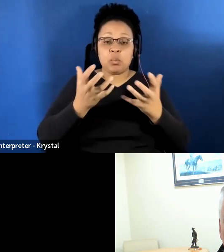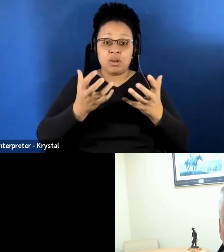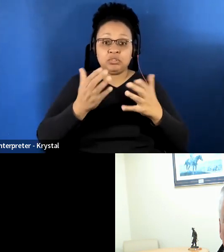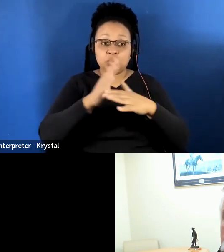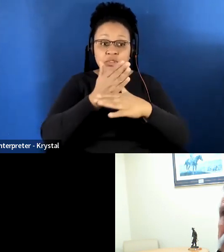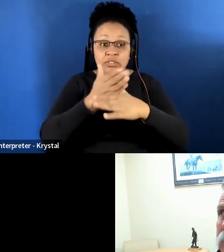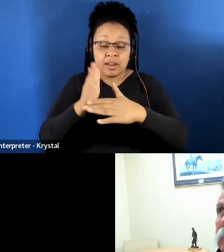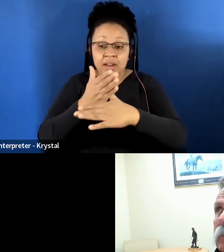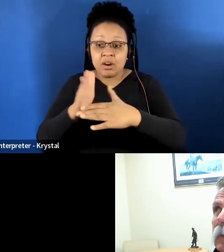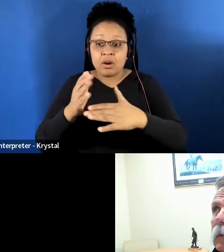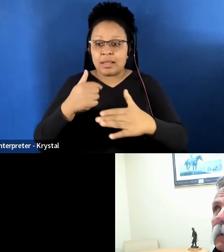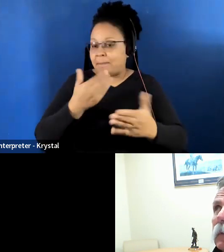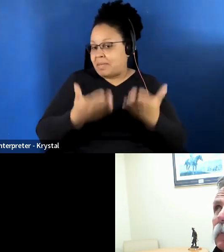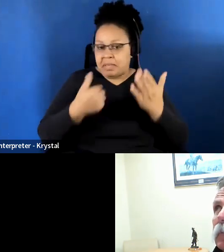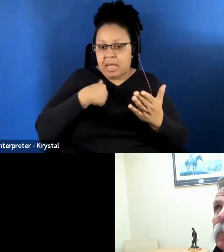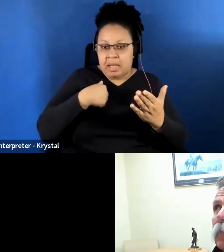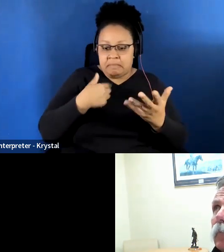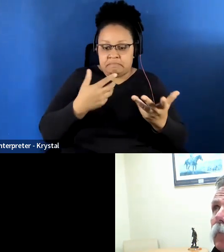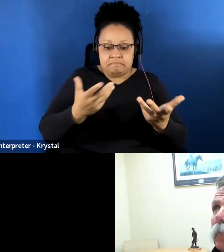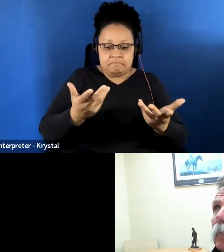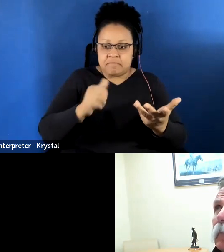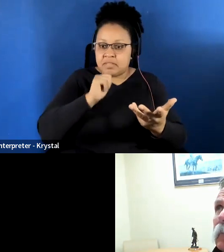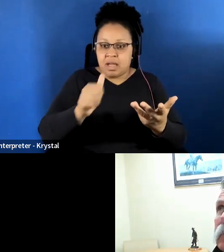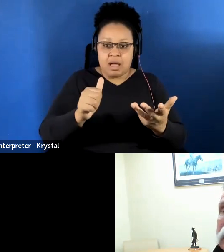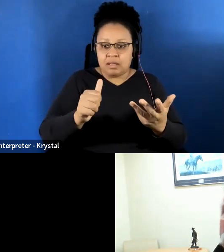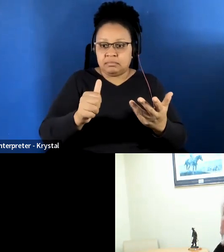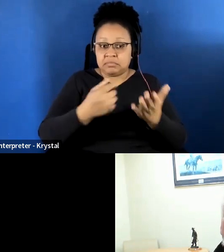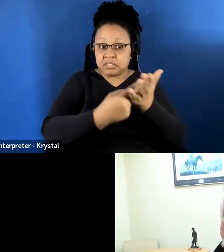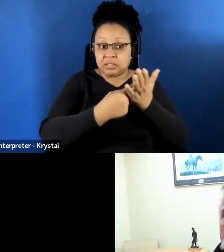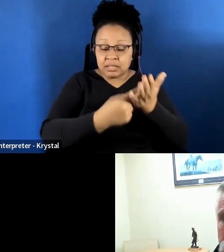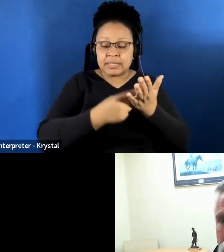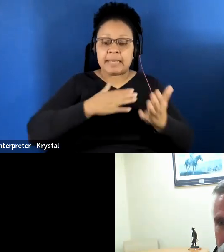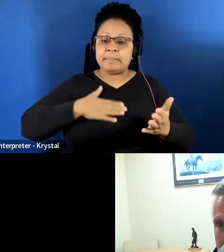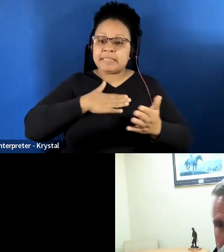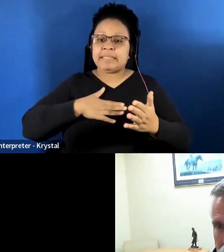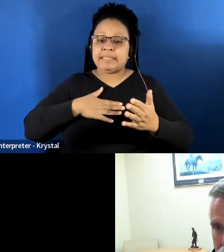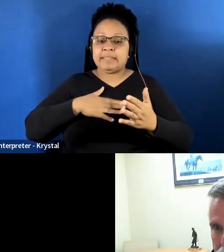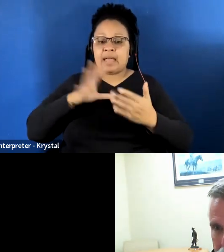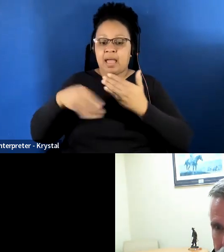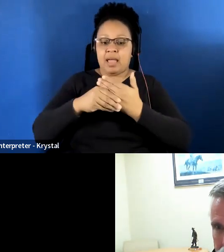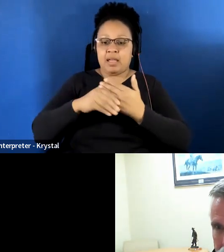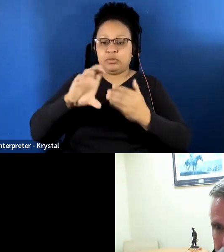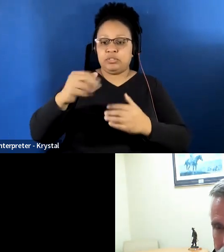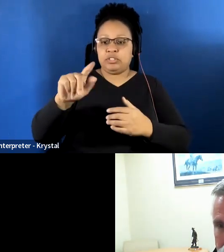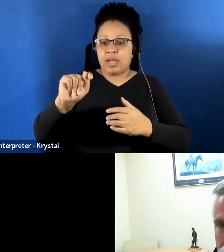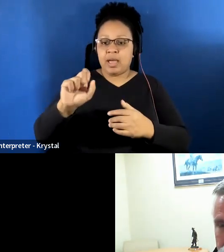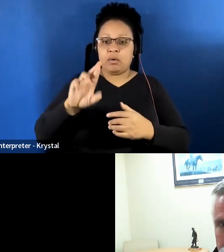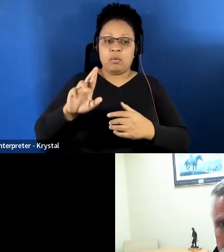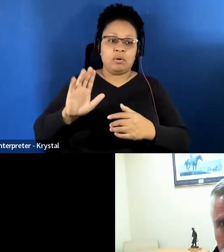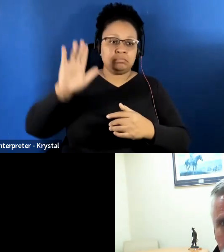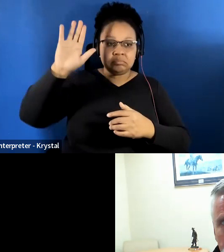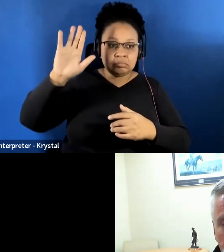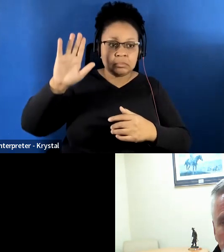share that I might not be teeing up, definitely put that in the chat or raise your hand. This